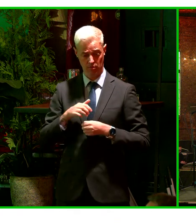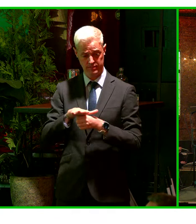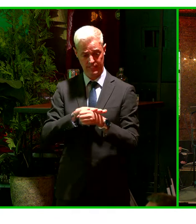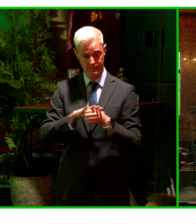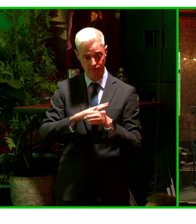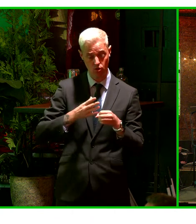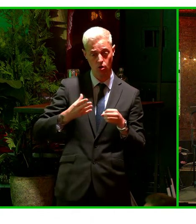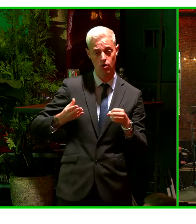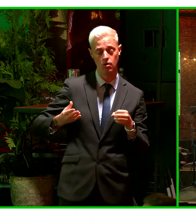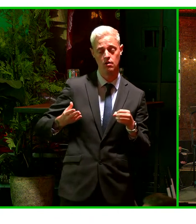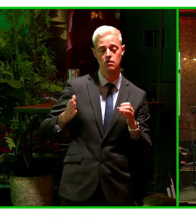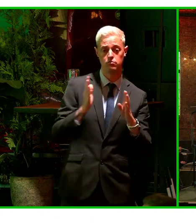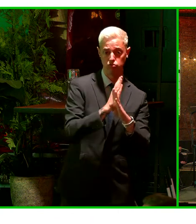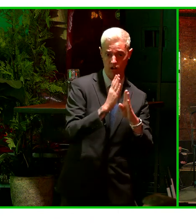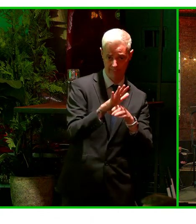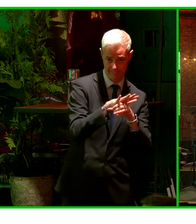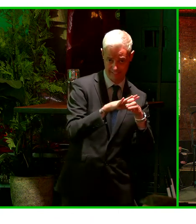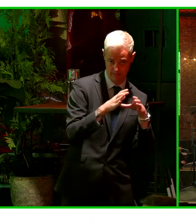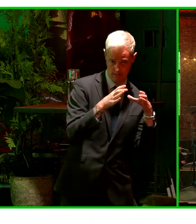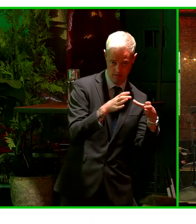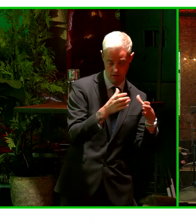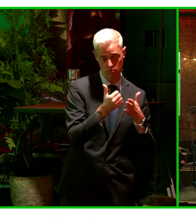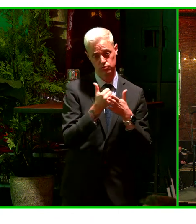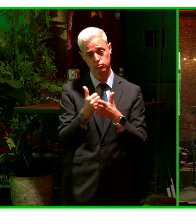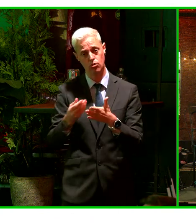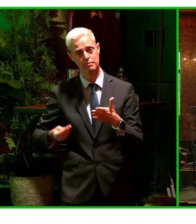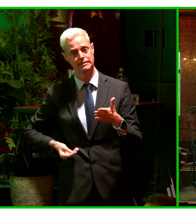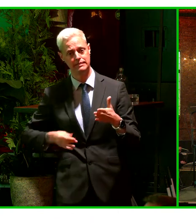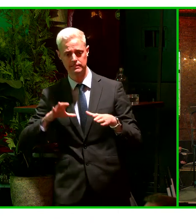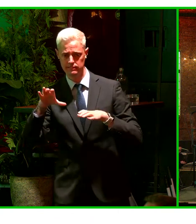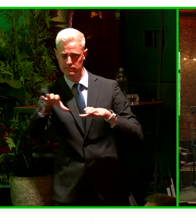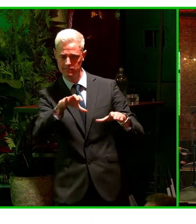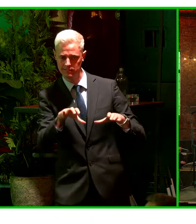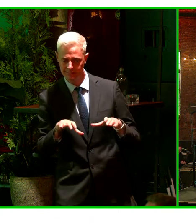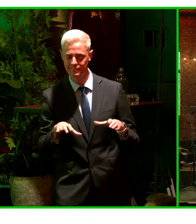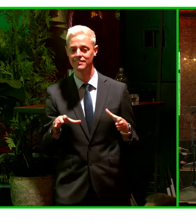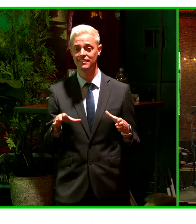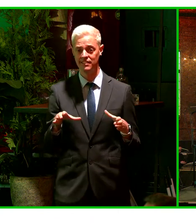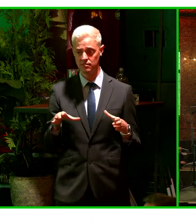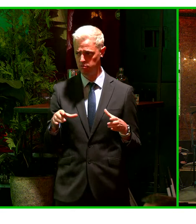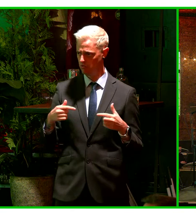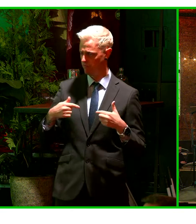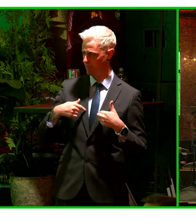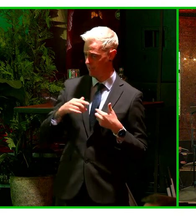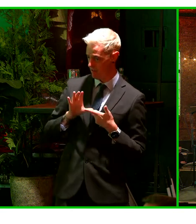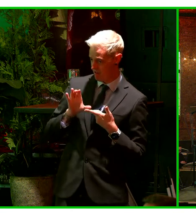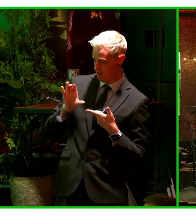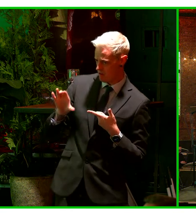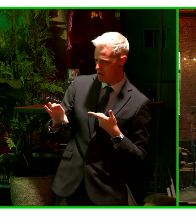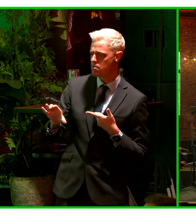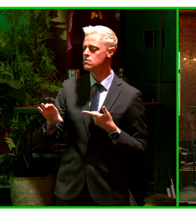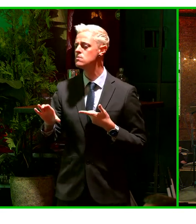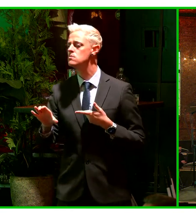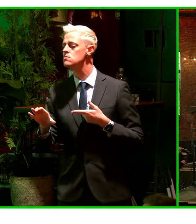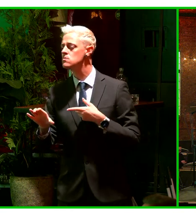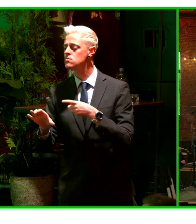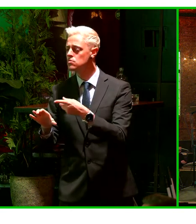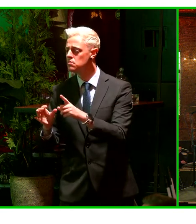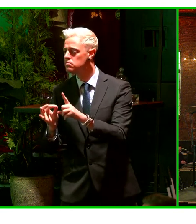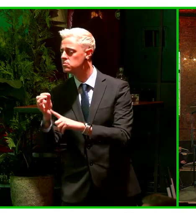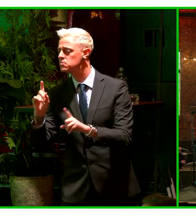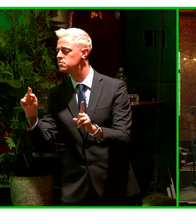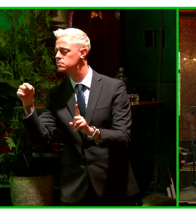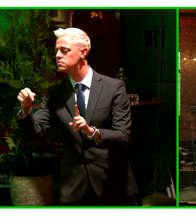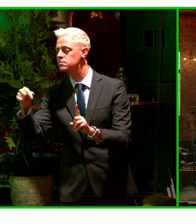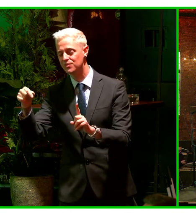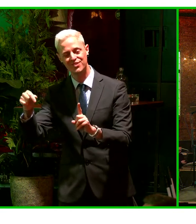sector will support some of this as well, but for them, they need to see certain things in play and they need confidence and certainty. So they'll be looking for,